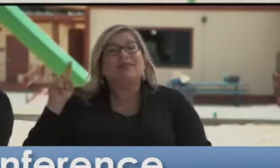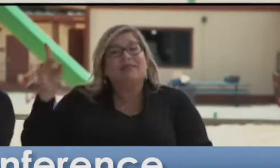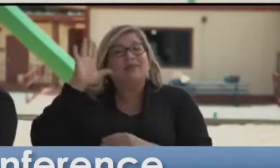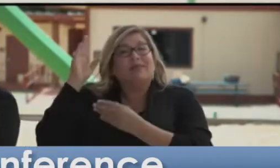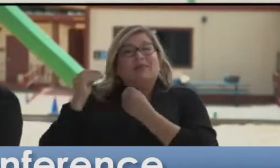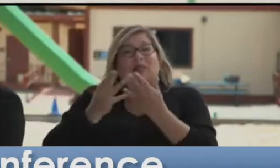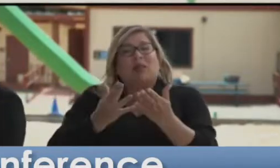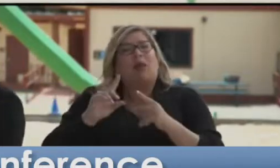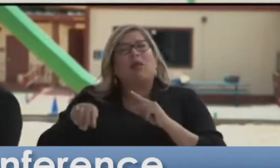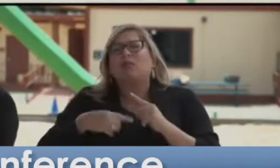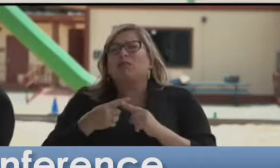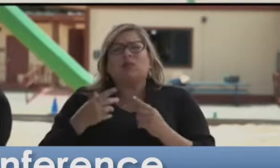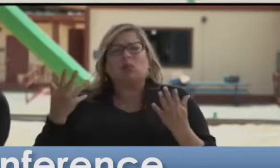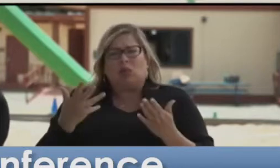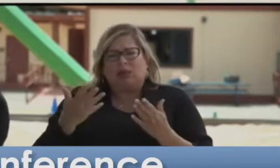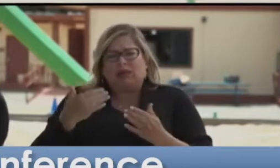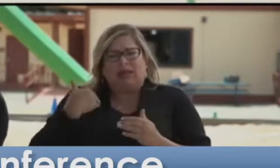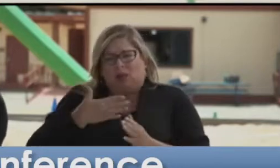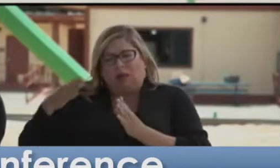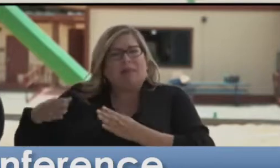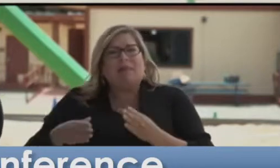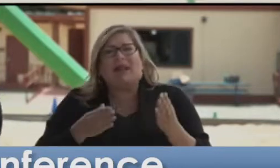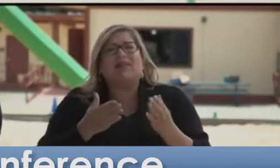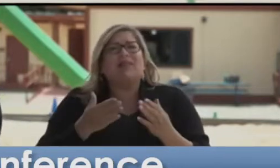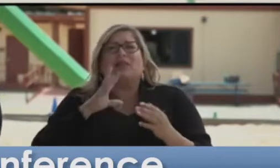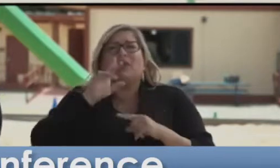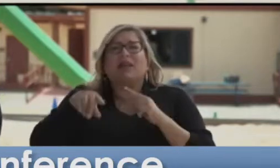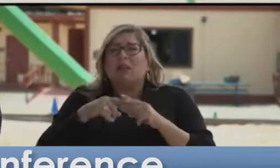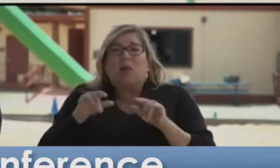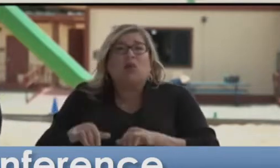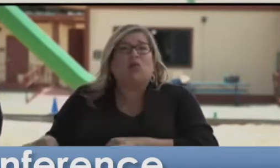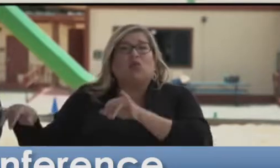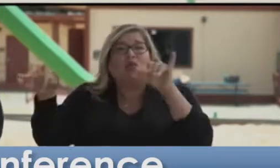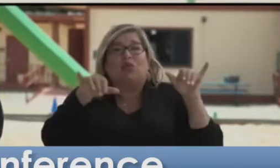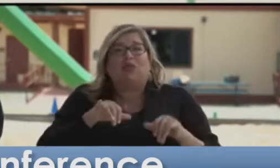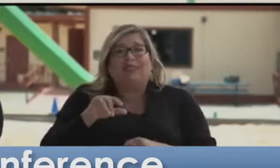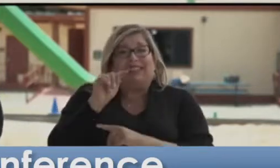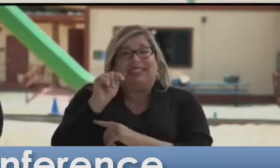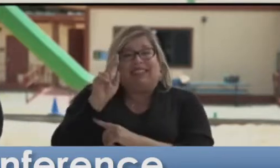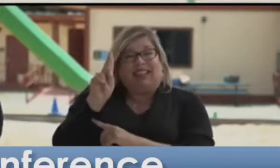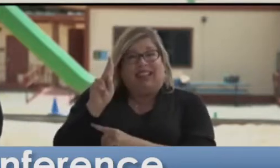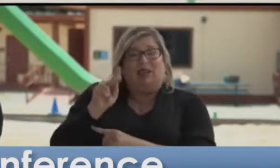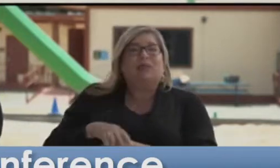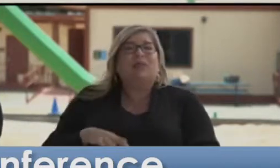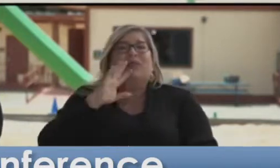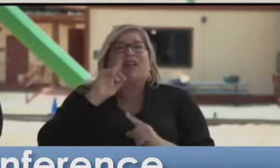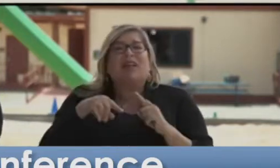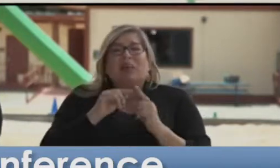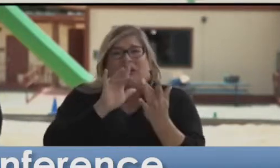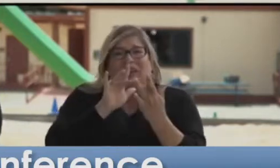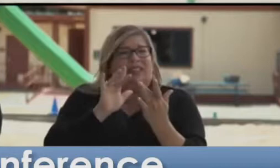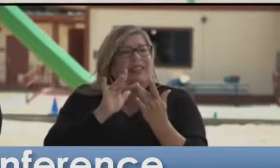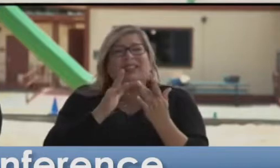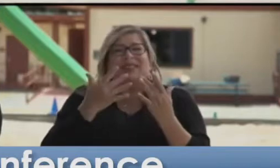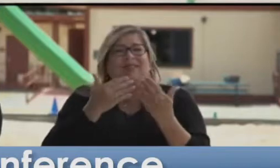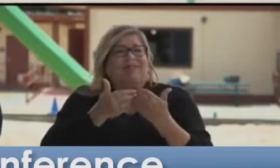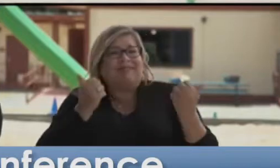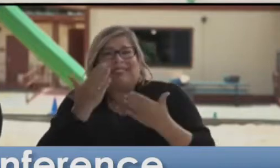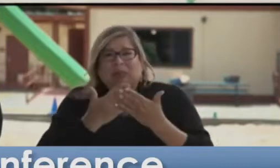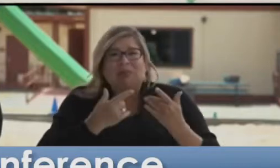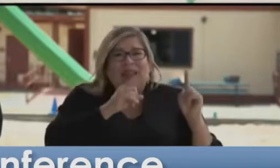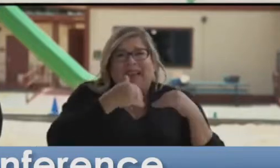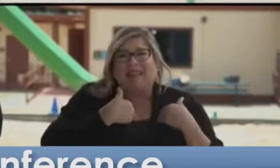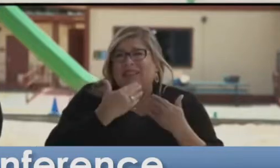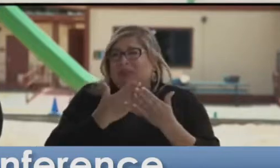the pathway into school through universal TK, the digital divide closing that is going to be